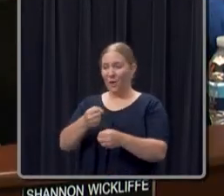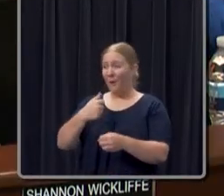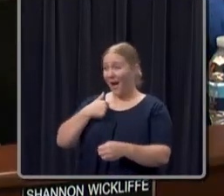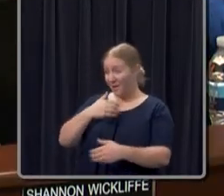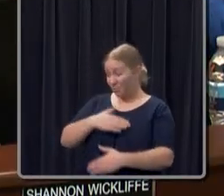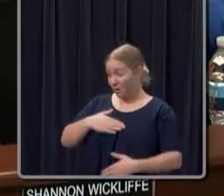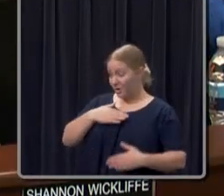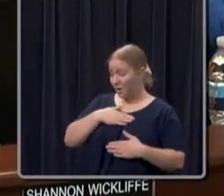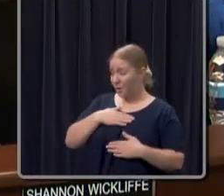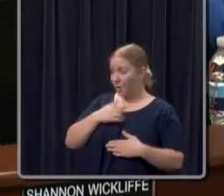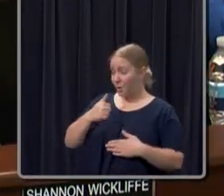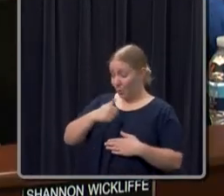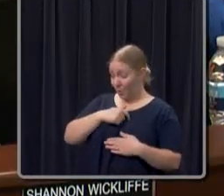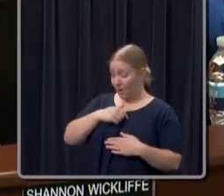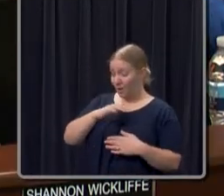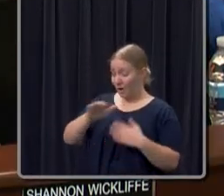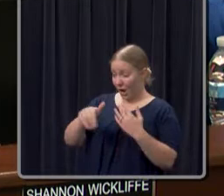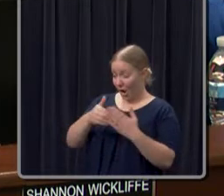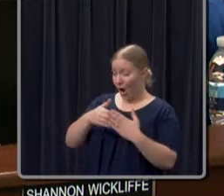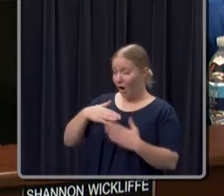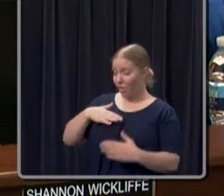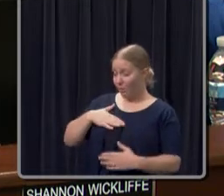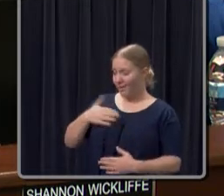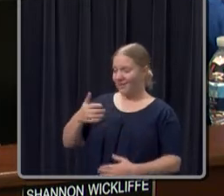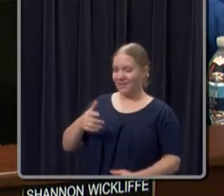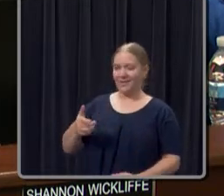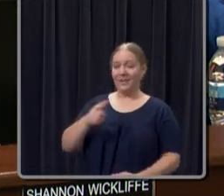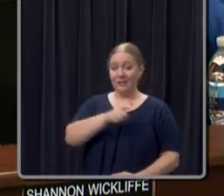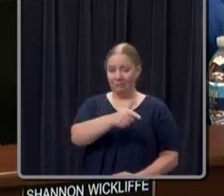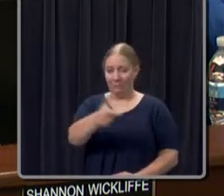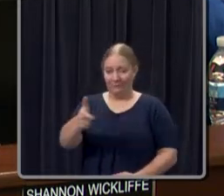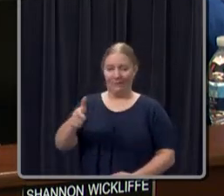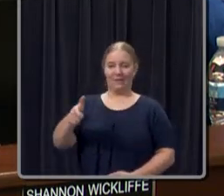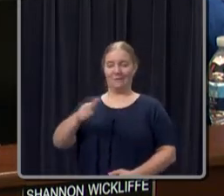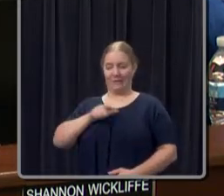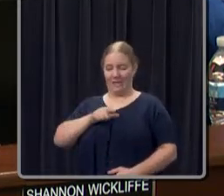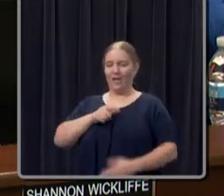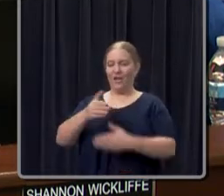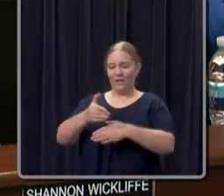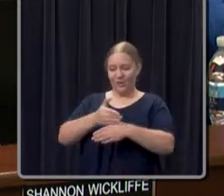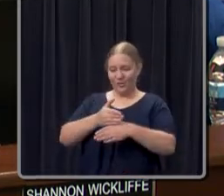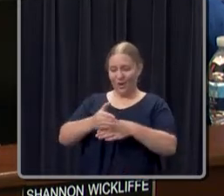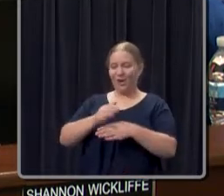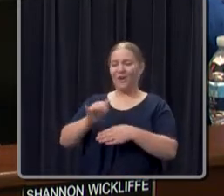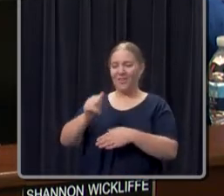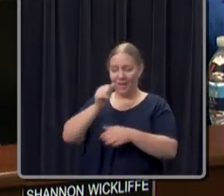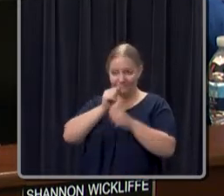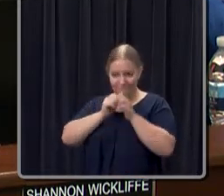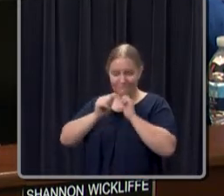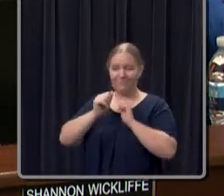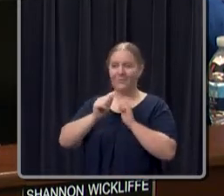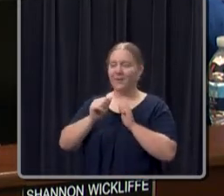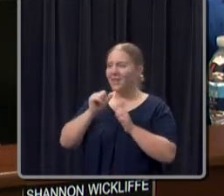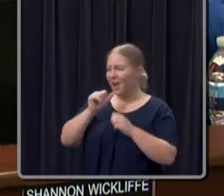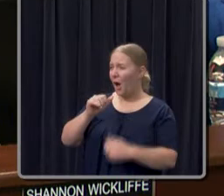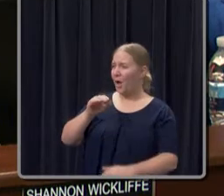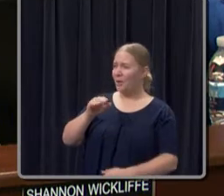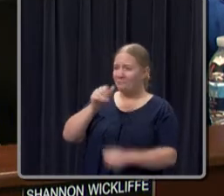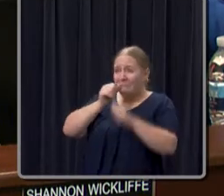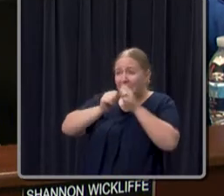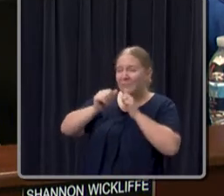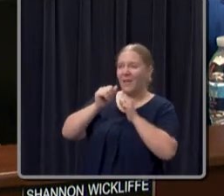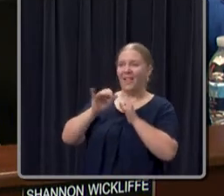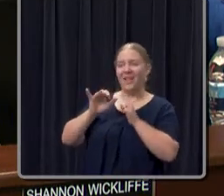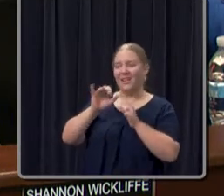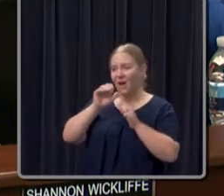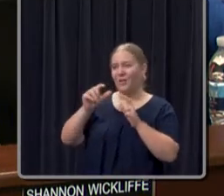that we're all willing to take a little bit of a turn and sort of share in that burden. Not burden, that's not the right